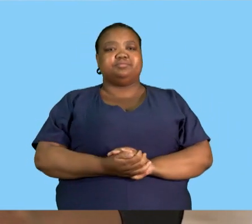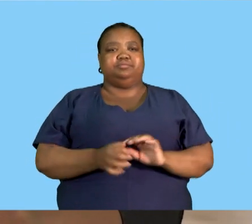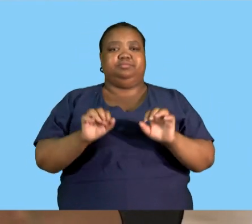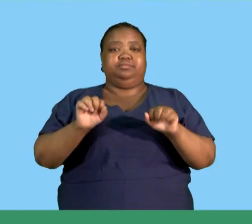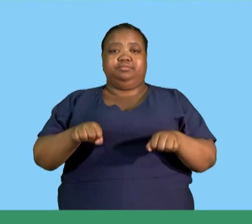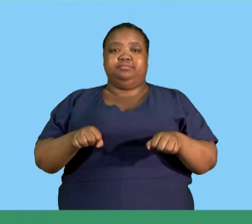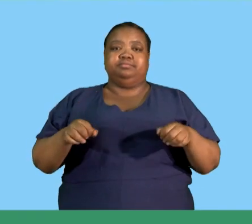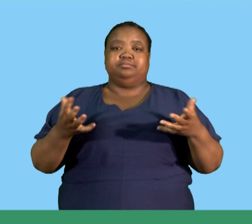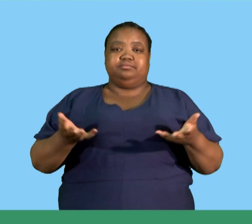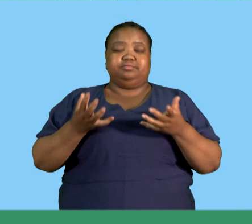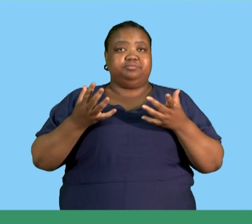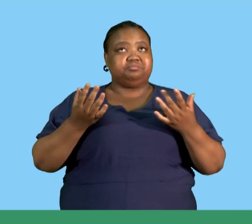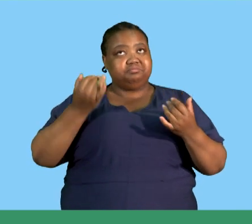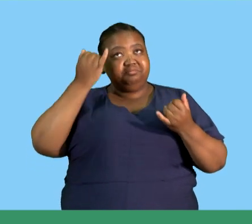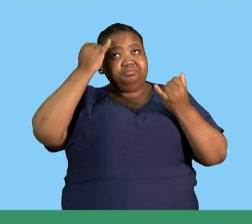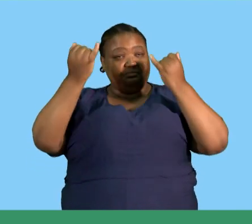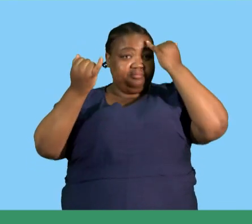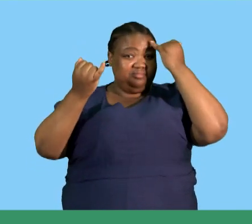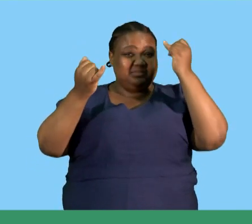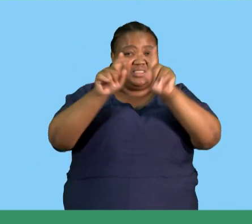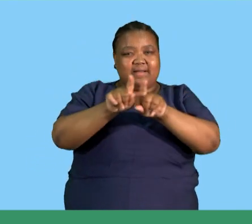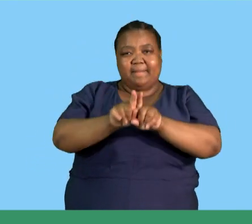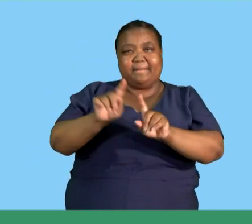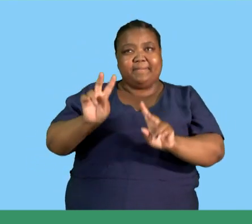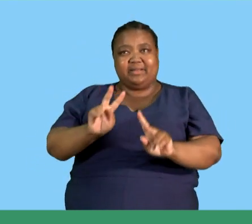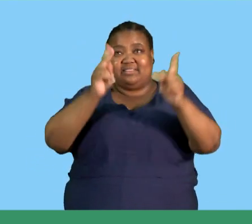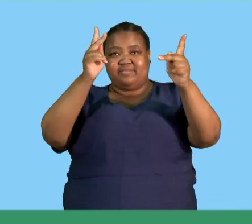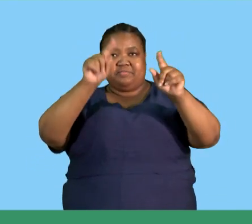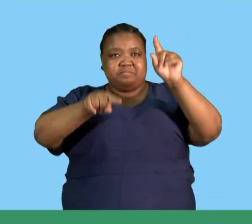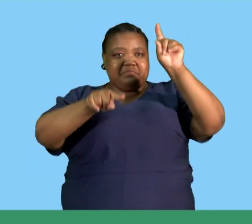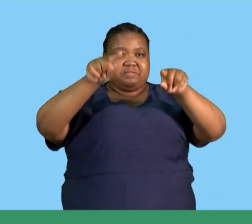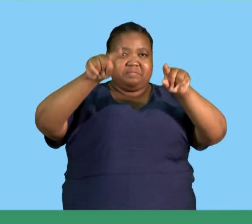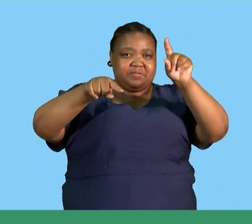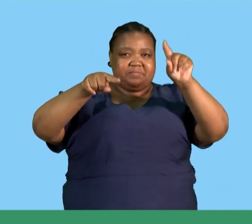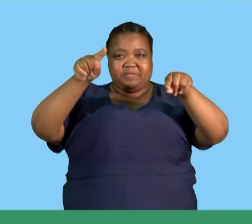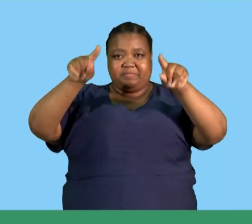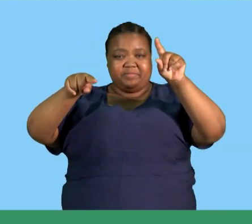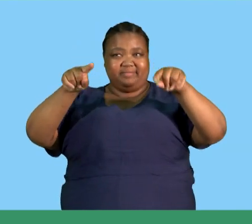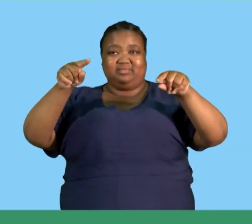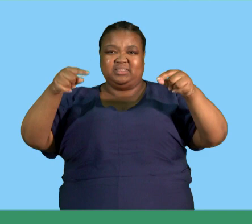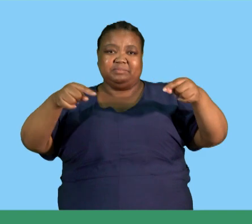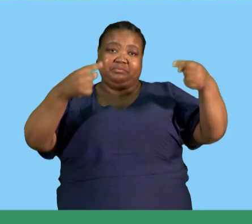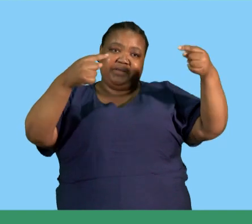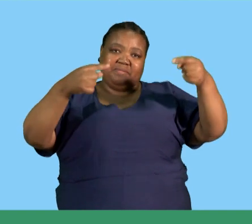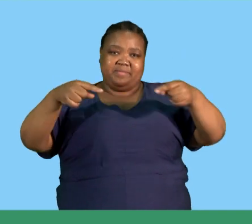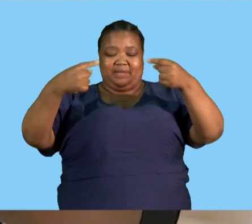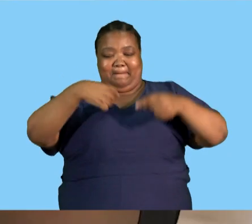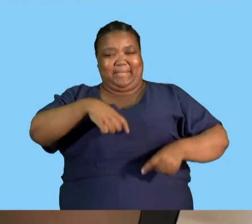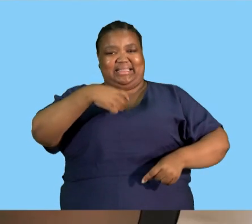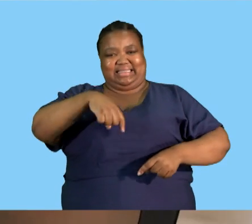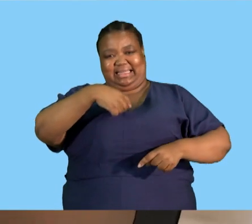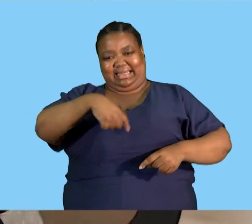discussion may result in conflict due to differences in opinion. Remember, the minute there's more than one person in a group, there's going to be a clash